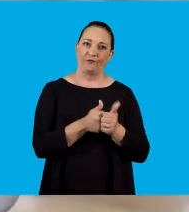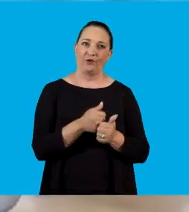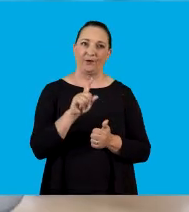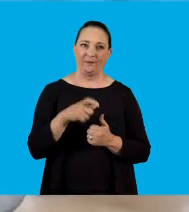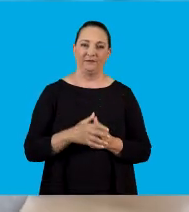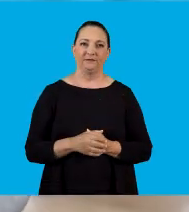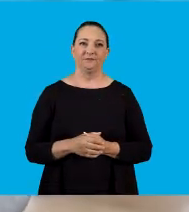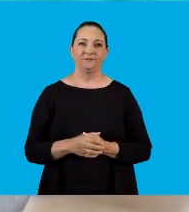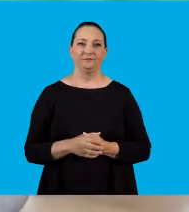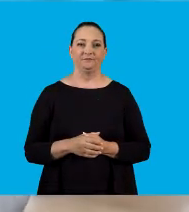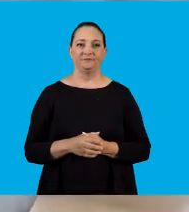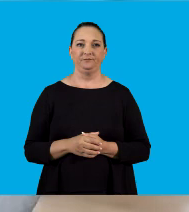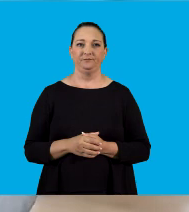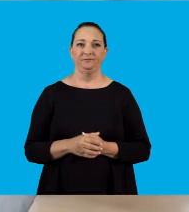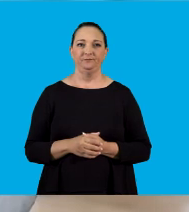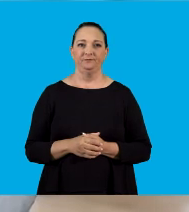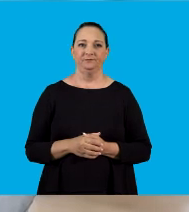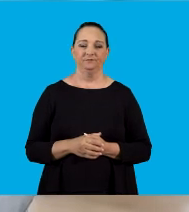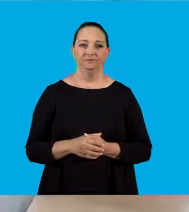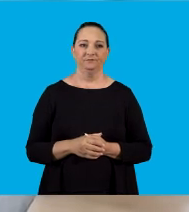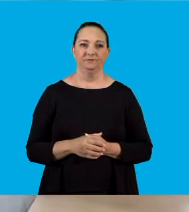conditions of Employment Act.